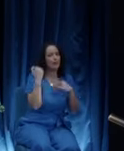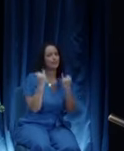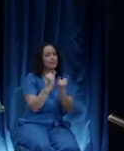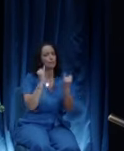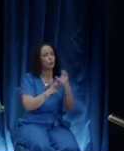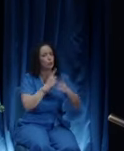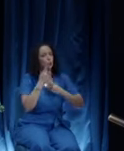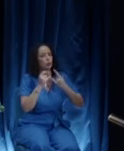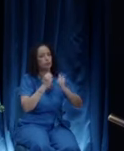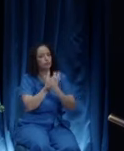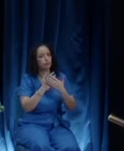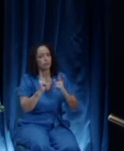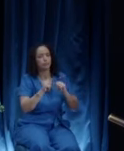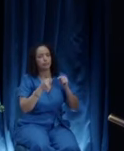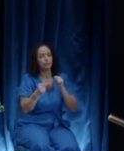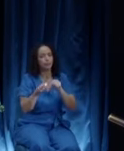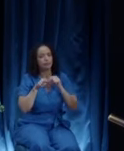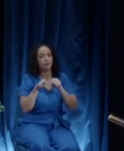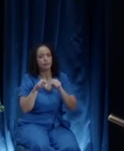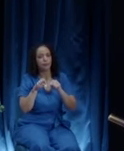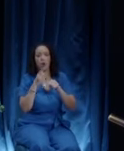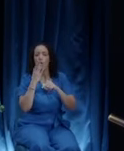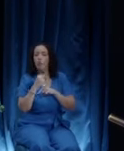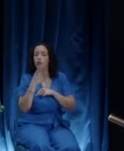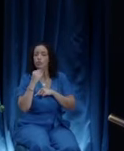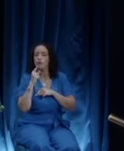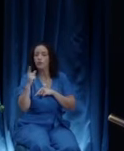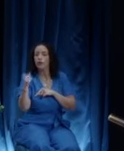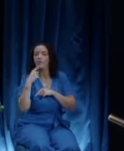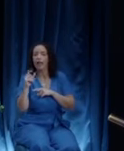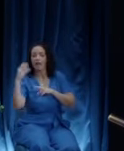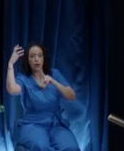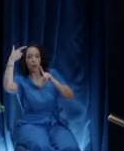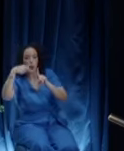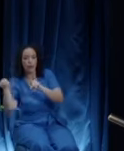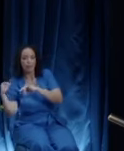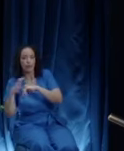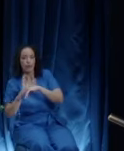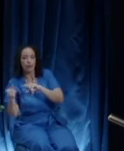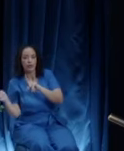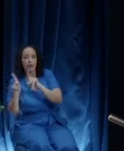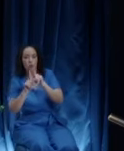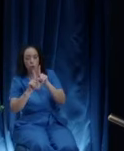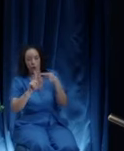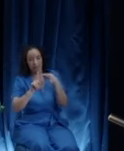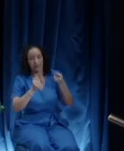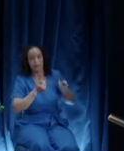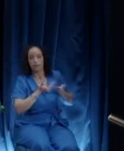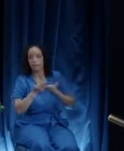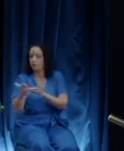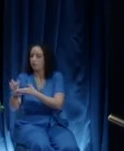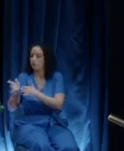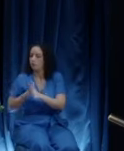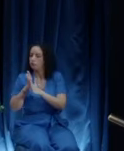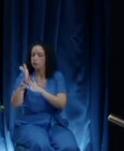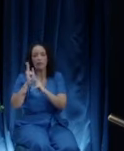mightily useful for him to have a consort who could plausibly present themselves to certain audiences, particularly abroad